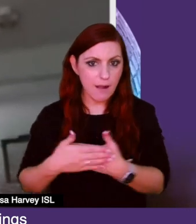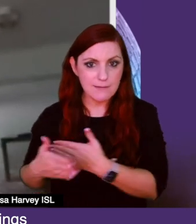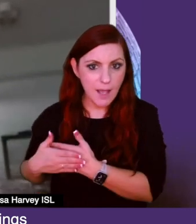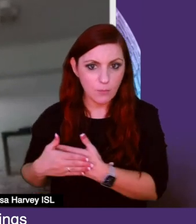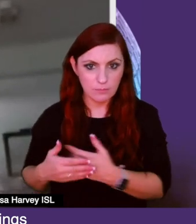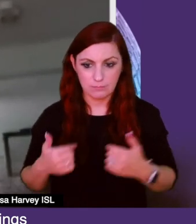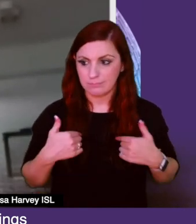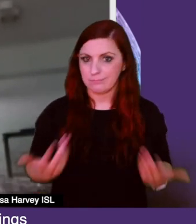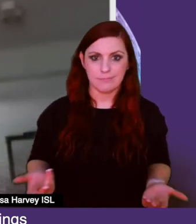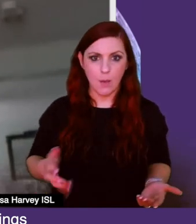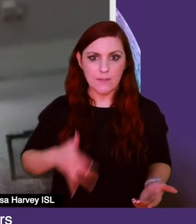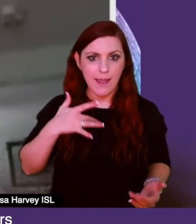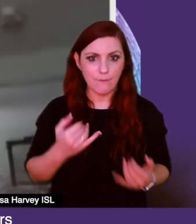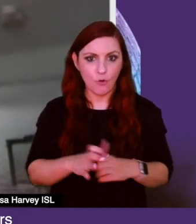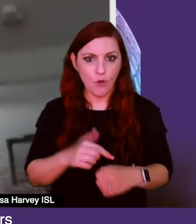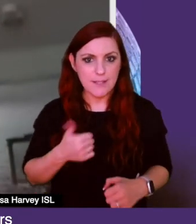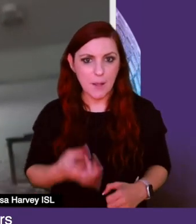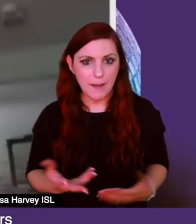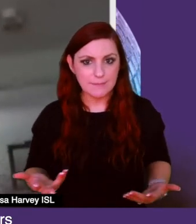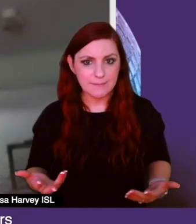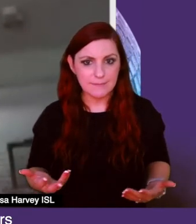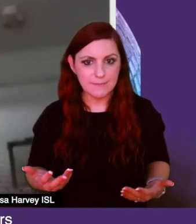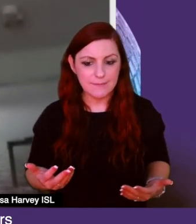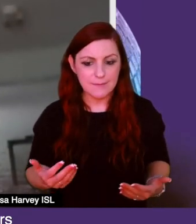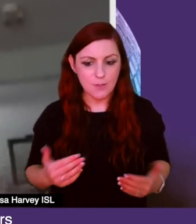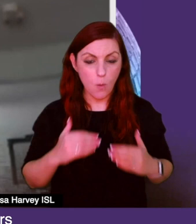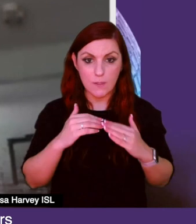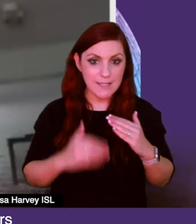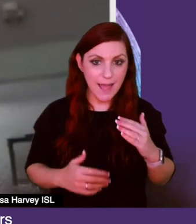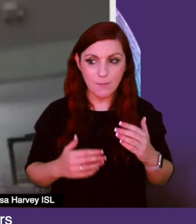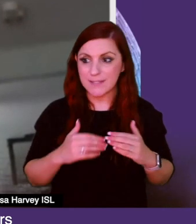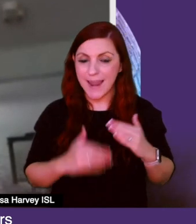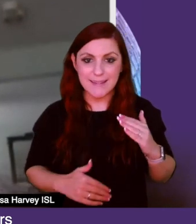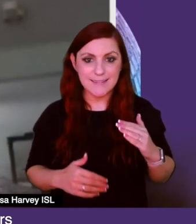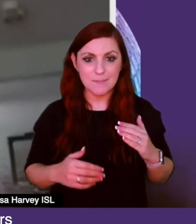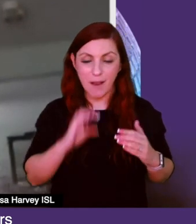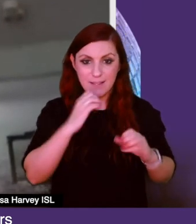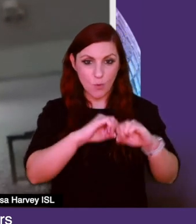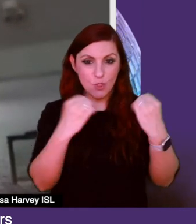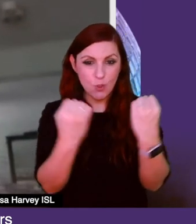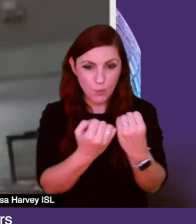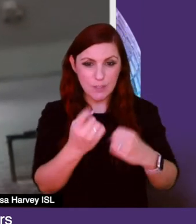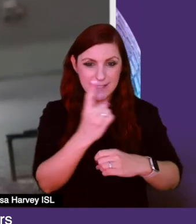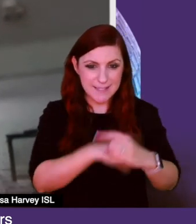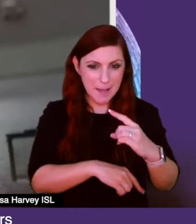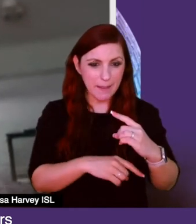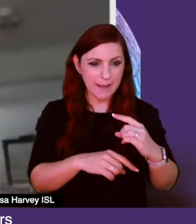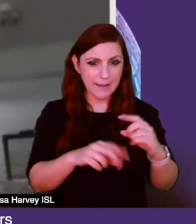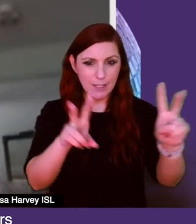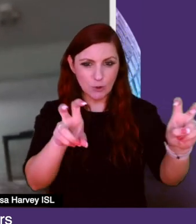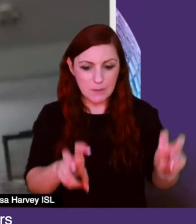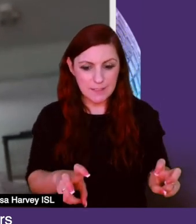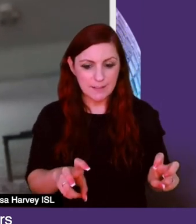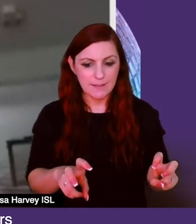for disabled people better, less disabling, because it's the social disabling factors that cause